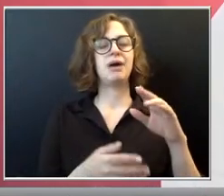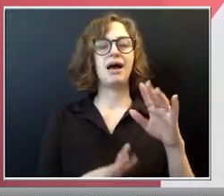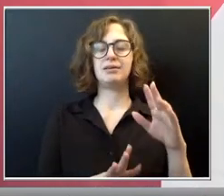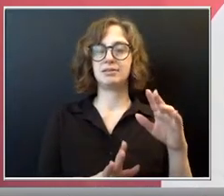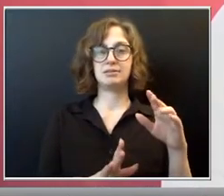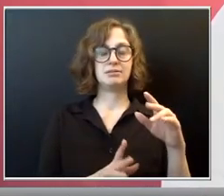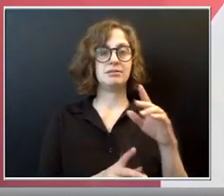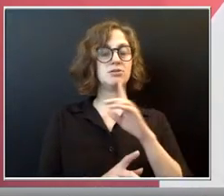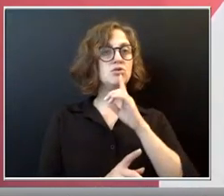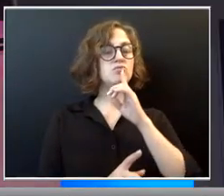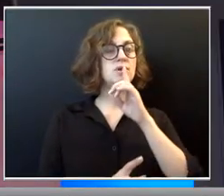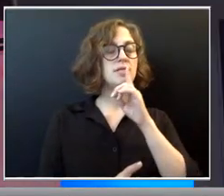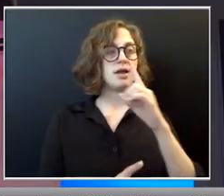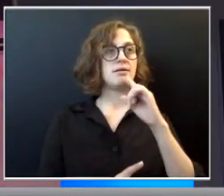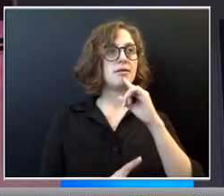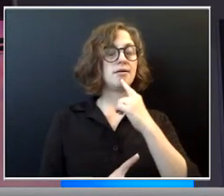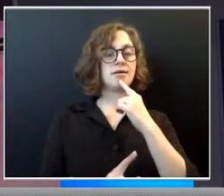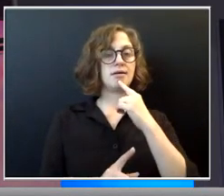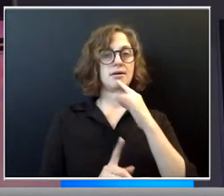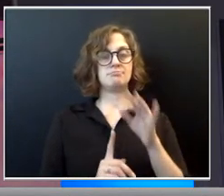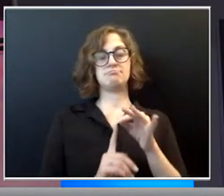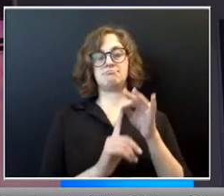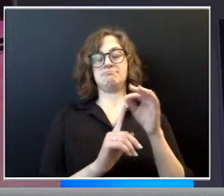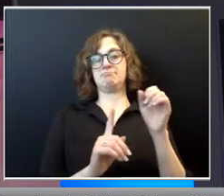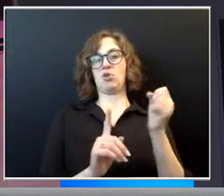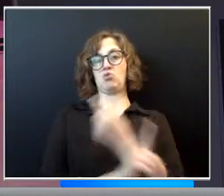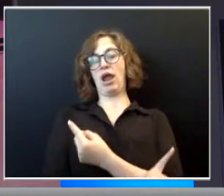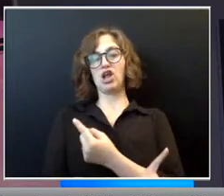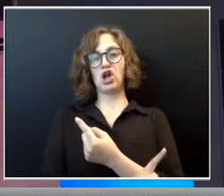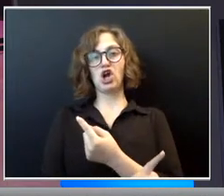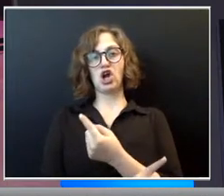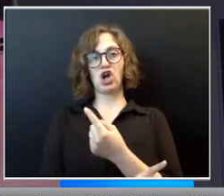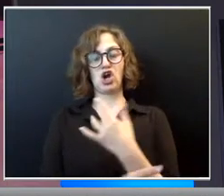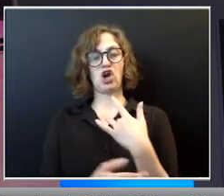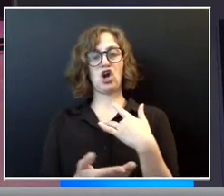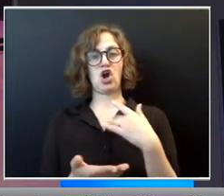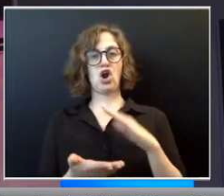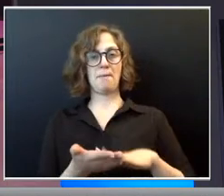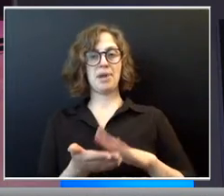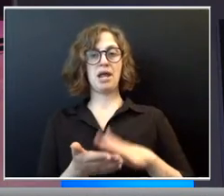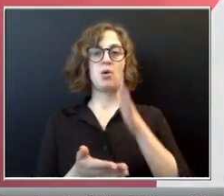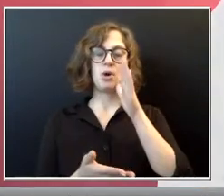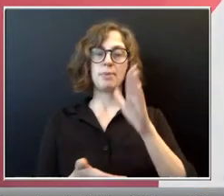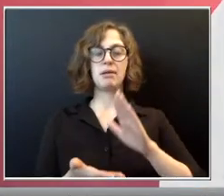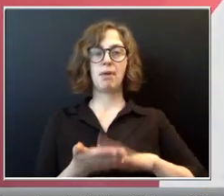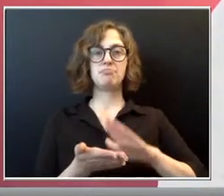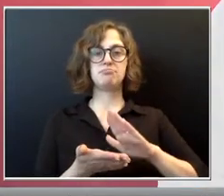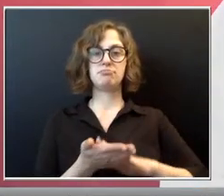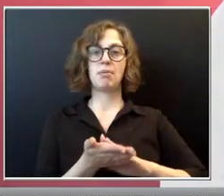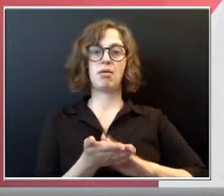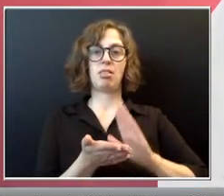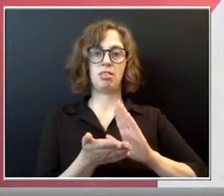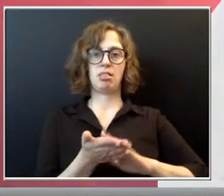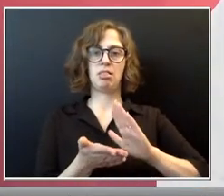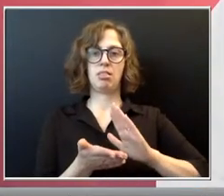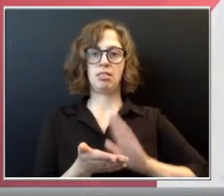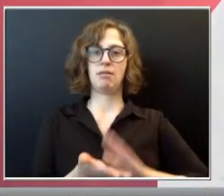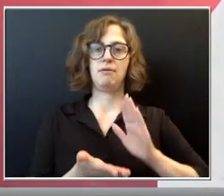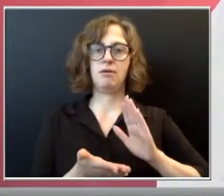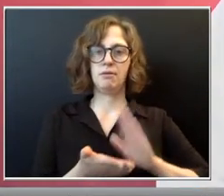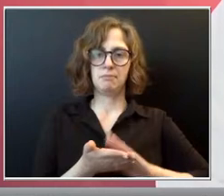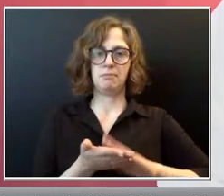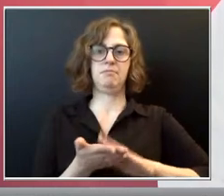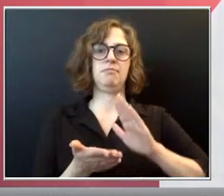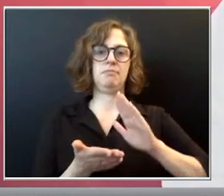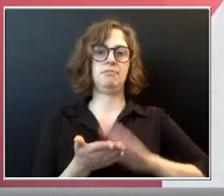it's irregularly irregular. Yes. And that's the So answer. Regular would be like an extra heartbeat that happens every once in a while, or a skip that happens every once